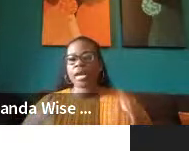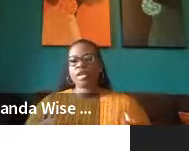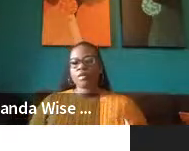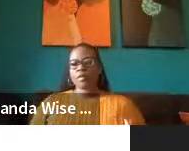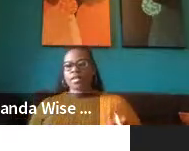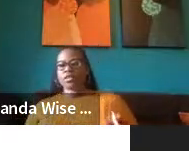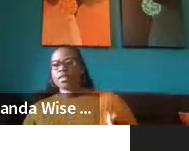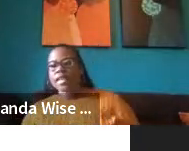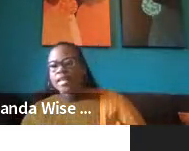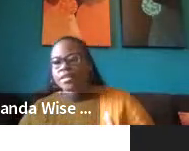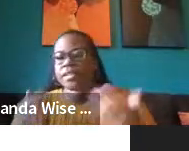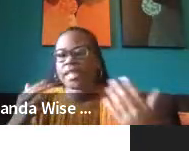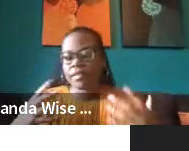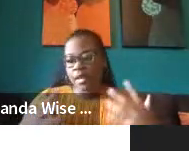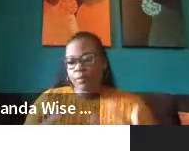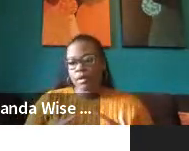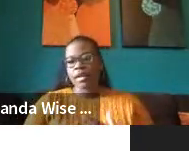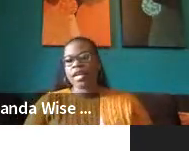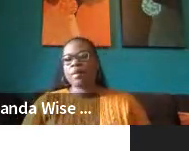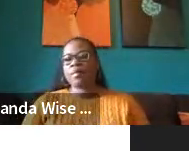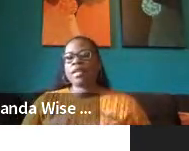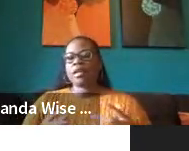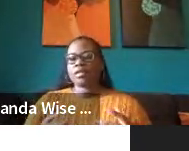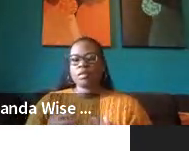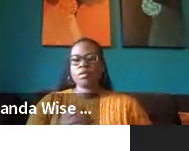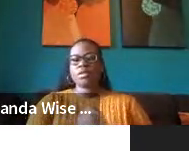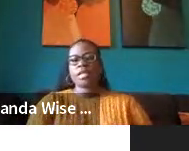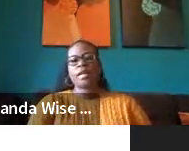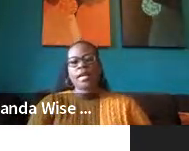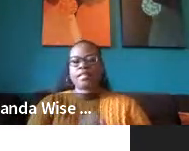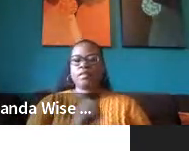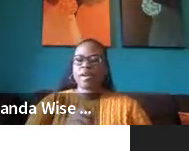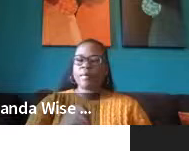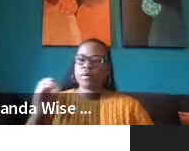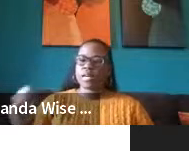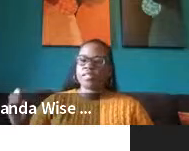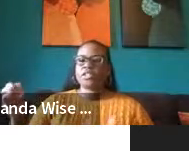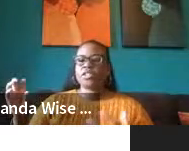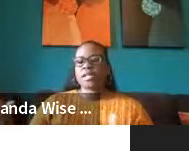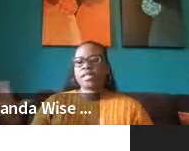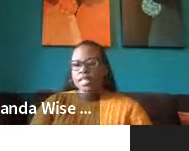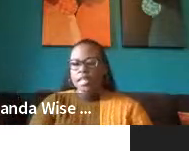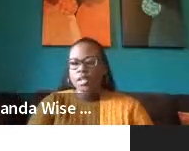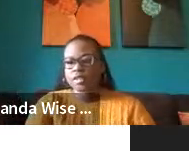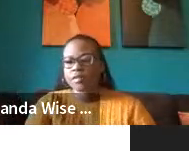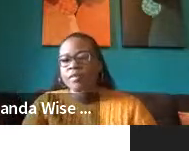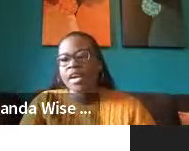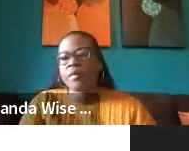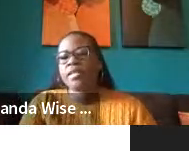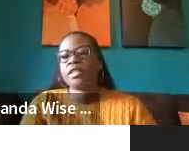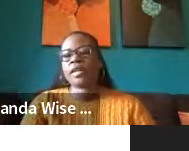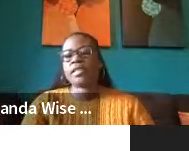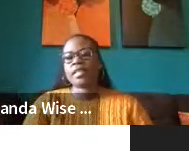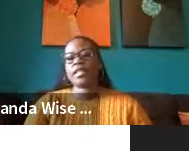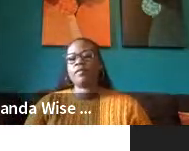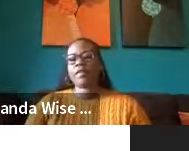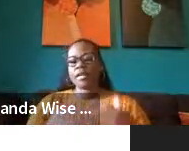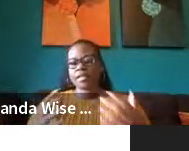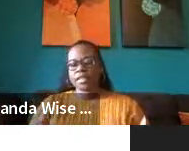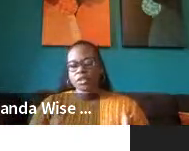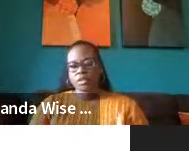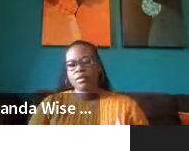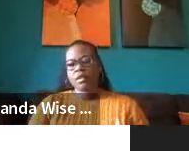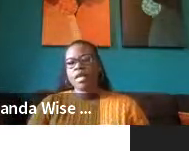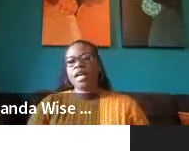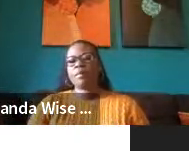cetera, right? You want to make sure that they understand that part. But then also you see how it has the rainbow colors to show that it's an inclusive environment. So I think they were